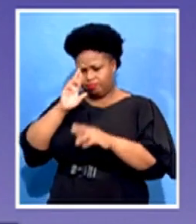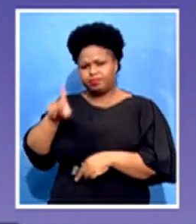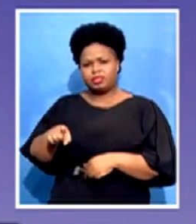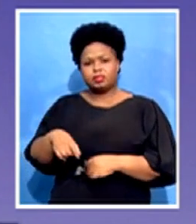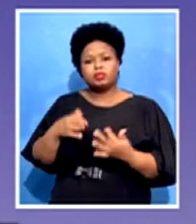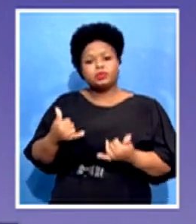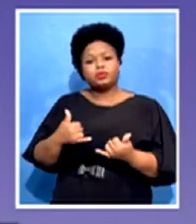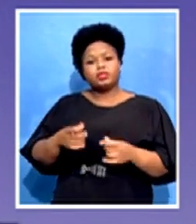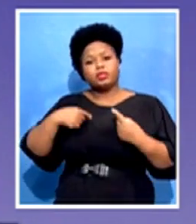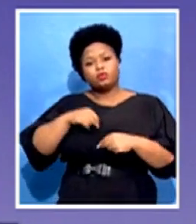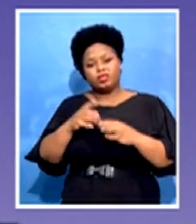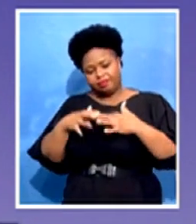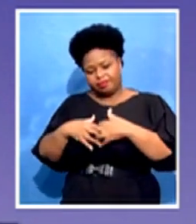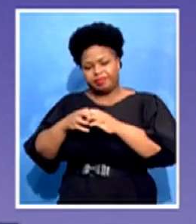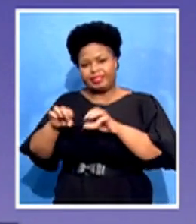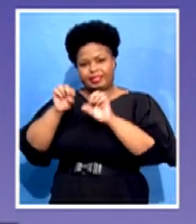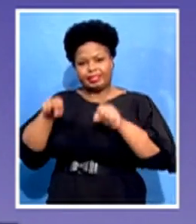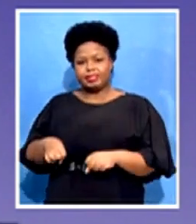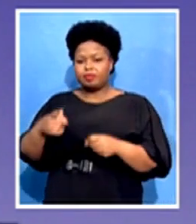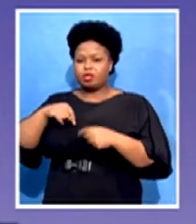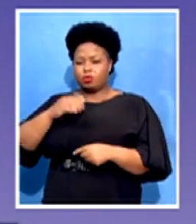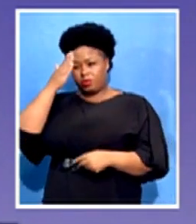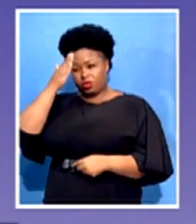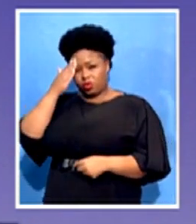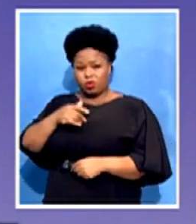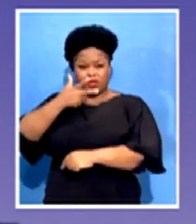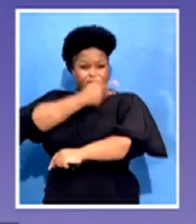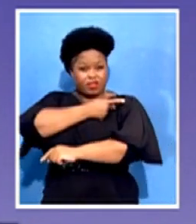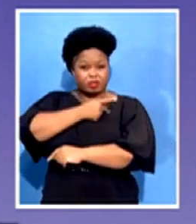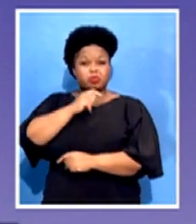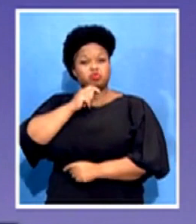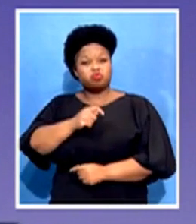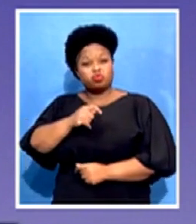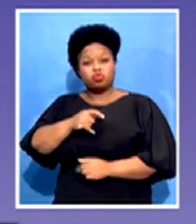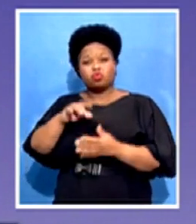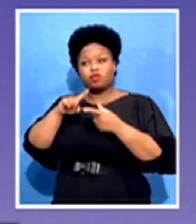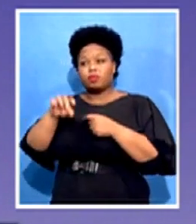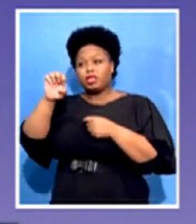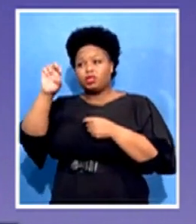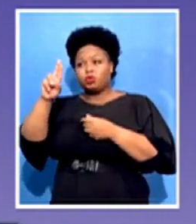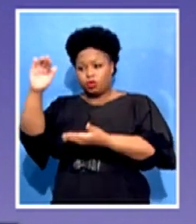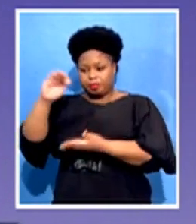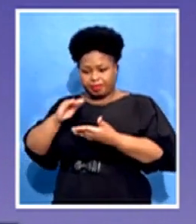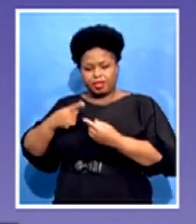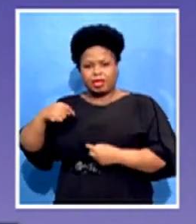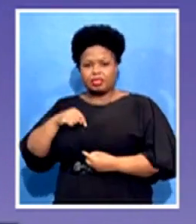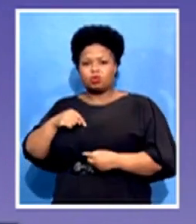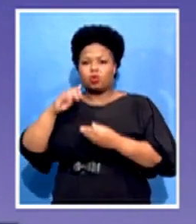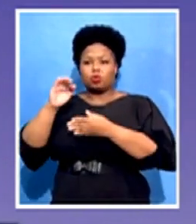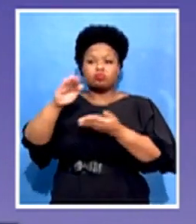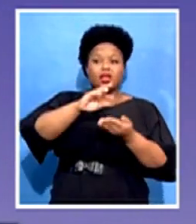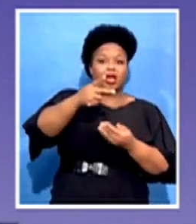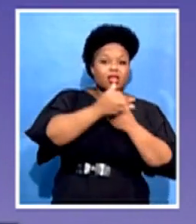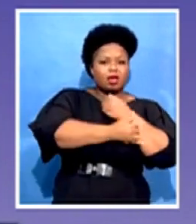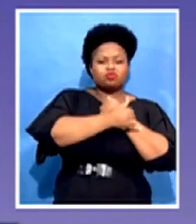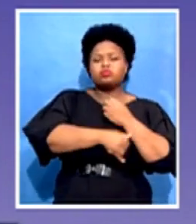to know whether vaccines are being exported from the EU. This increased transparency will also come with the responsibility